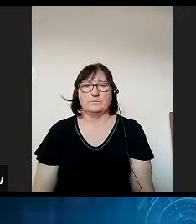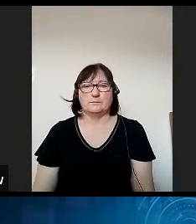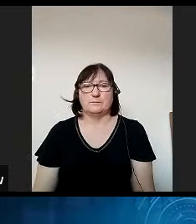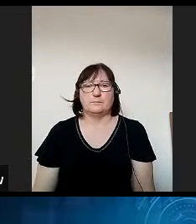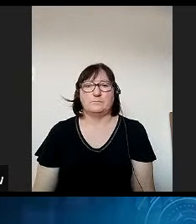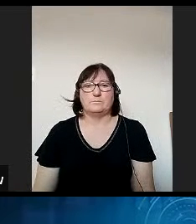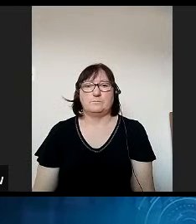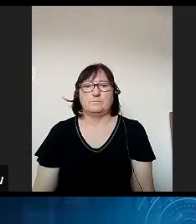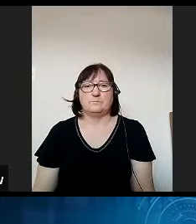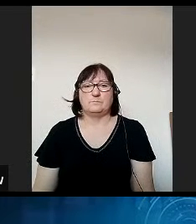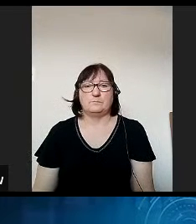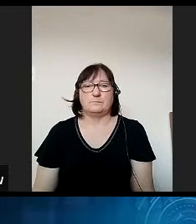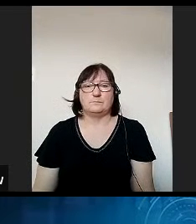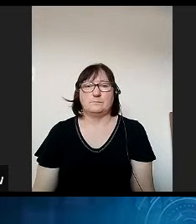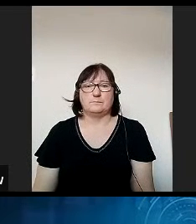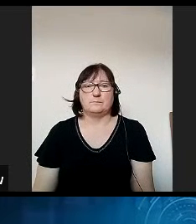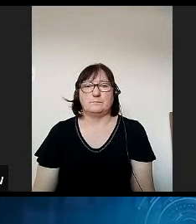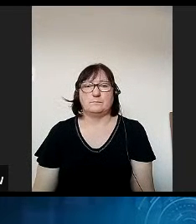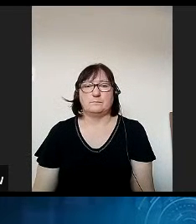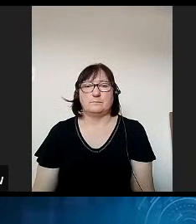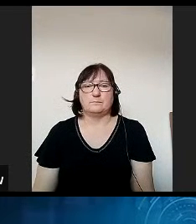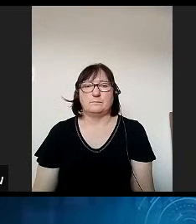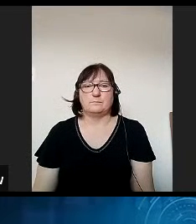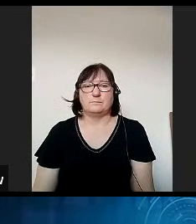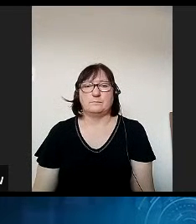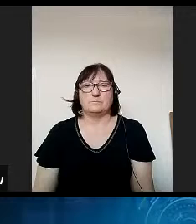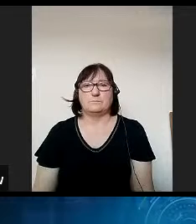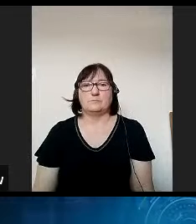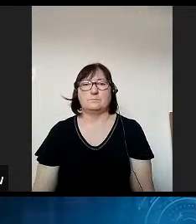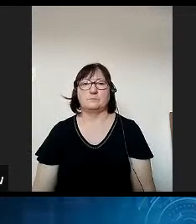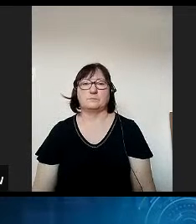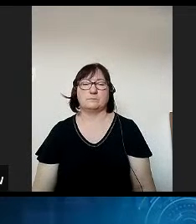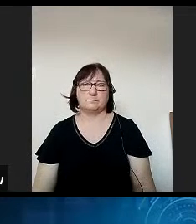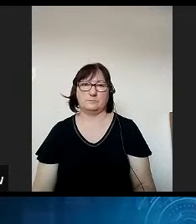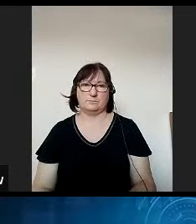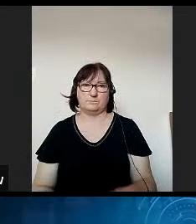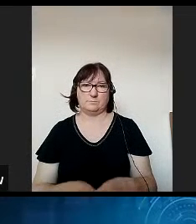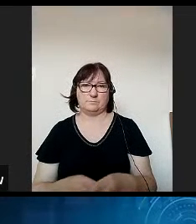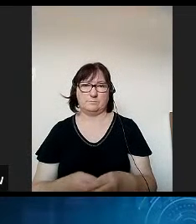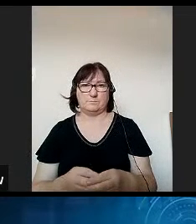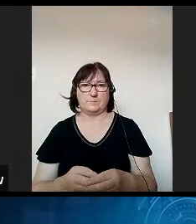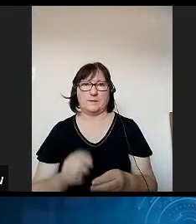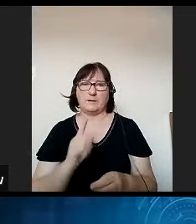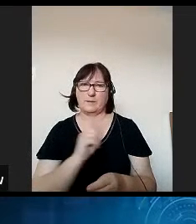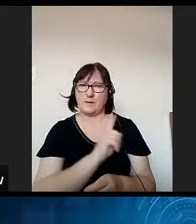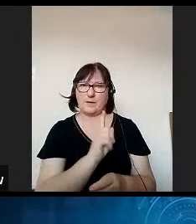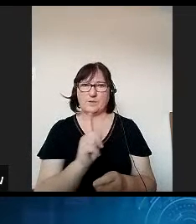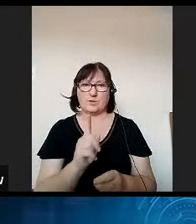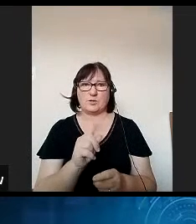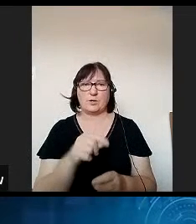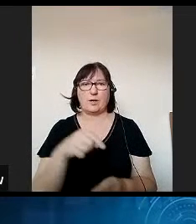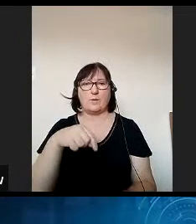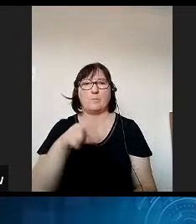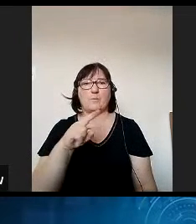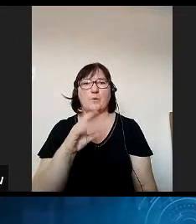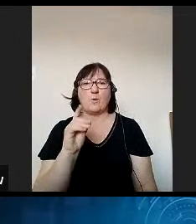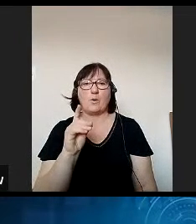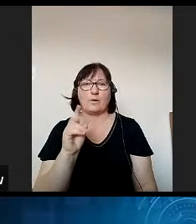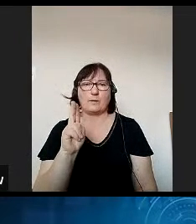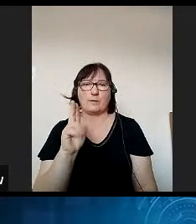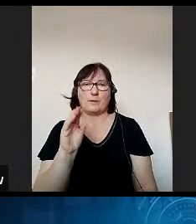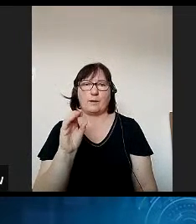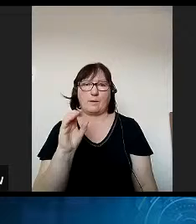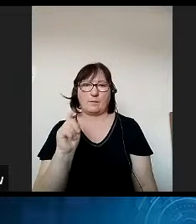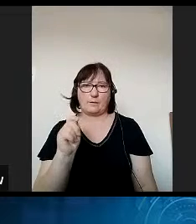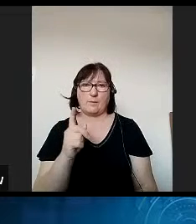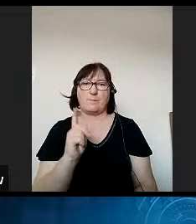Thank you so much. If they are not presented, as I said, then each product will have its own tariff heading. An